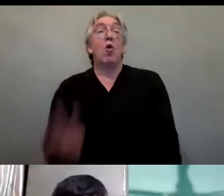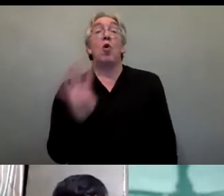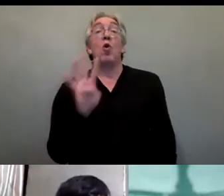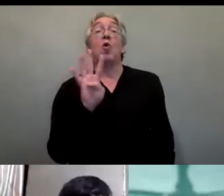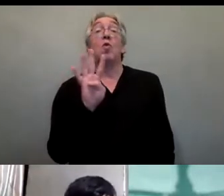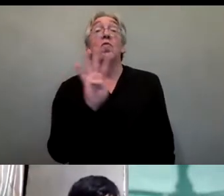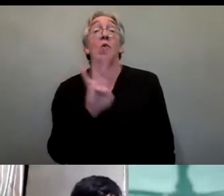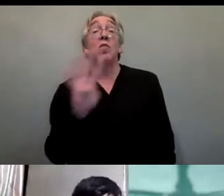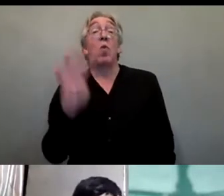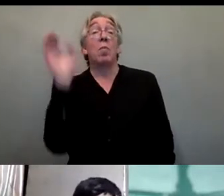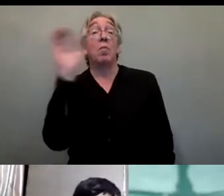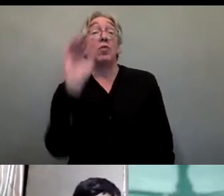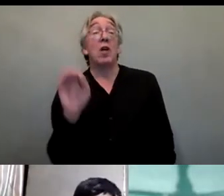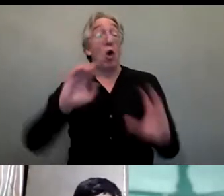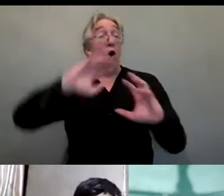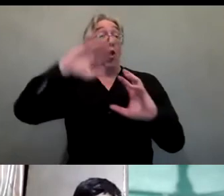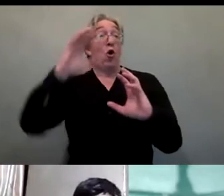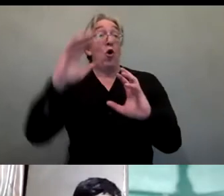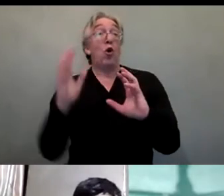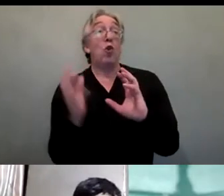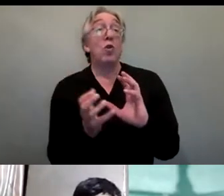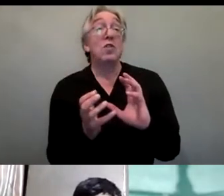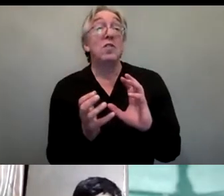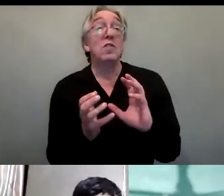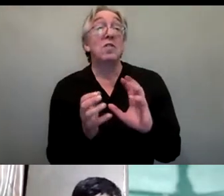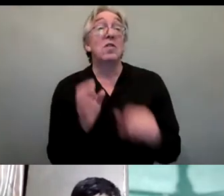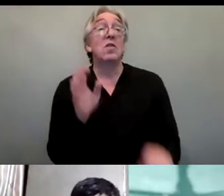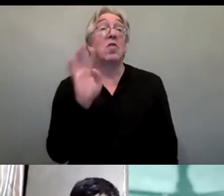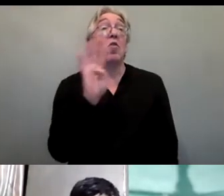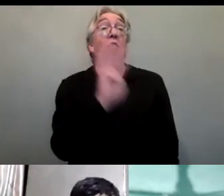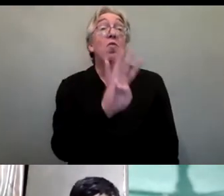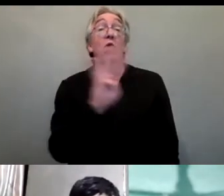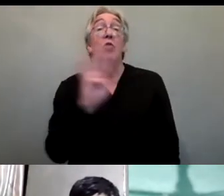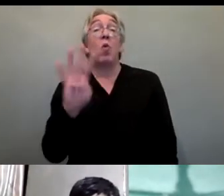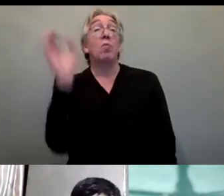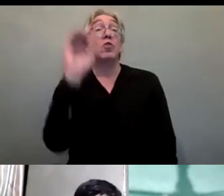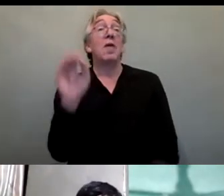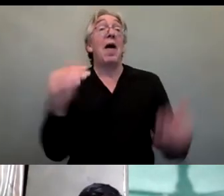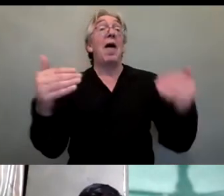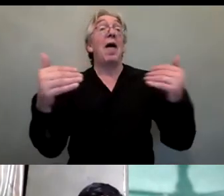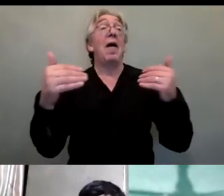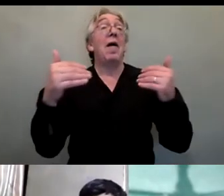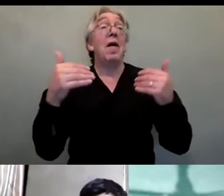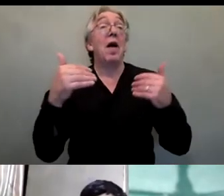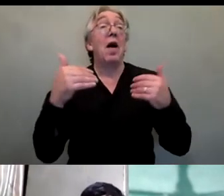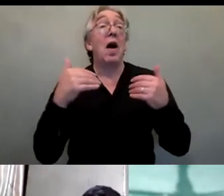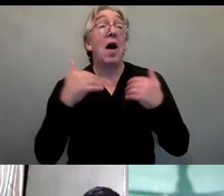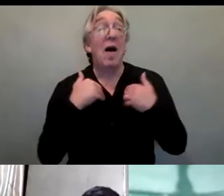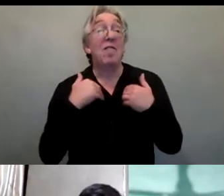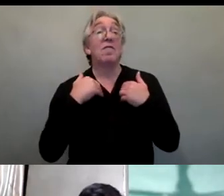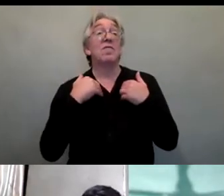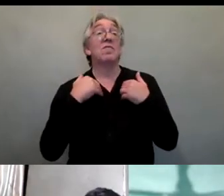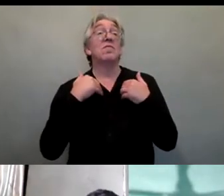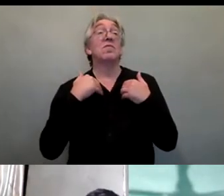58% of countries have web accessibility policies, but those are mostly geared towards government, services and